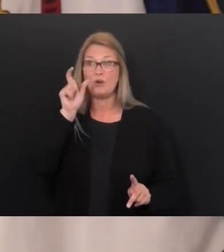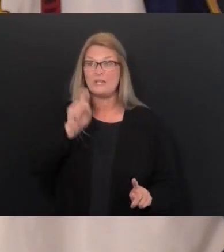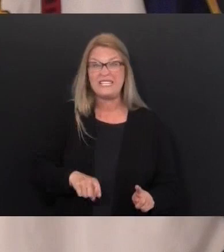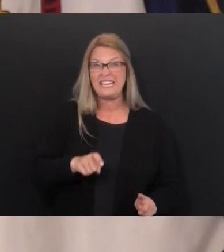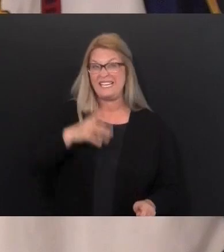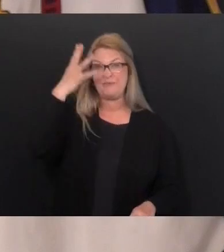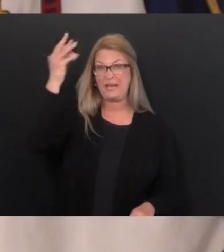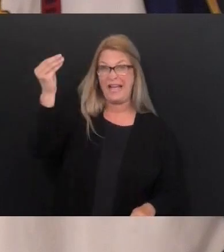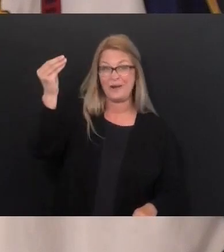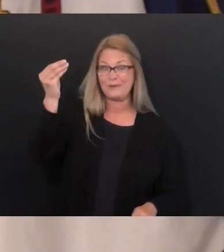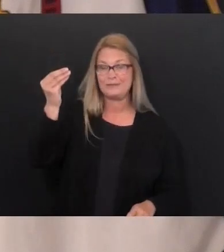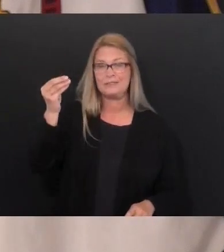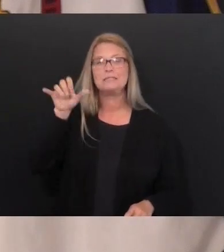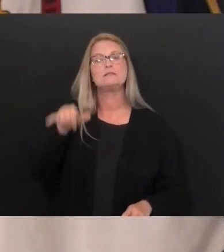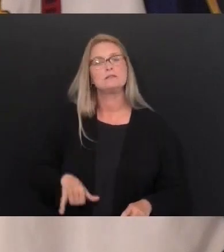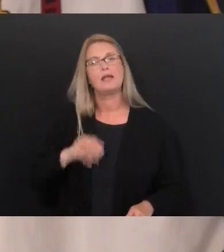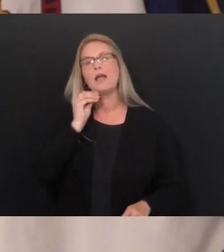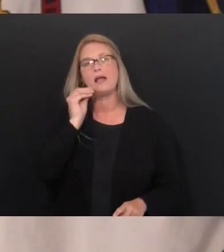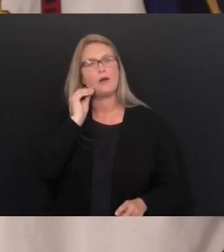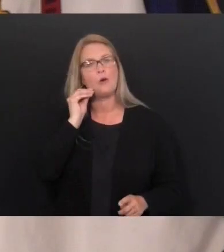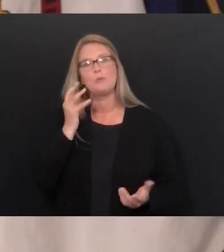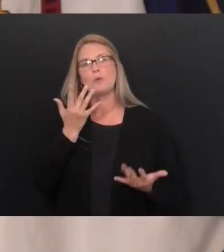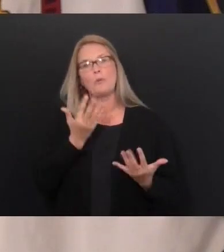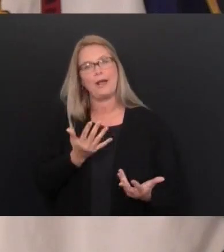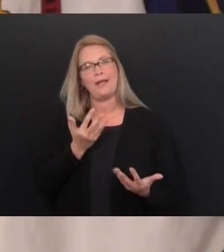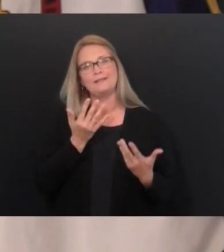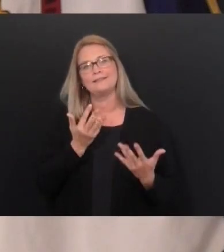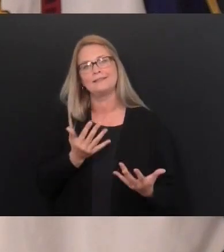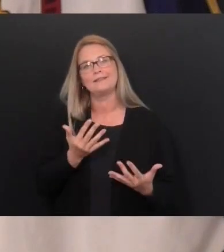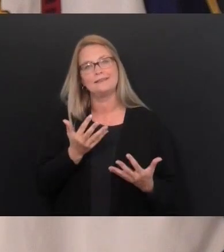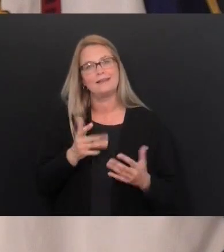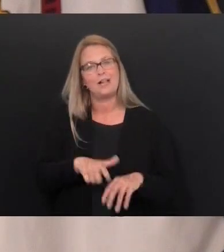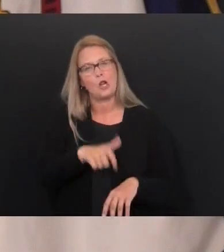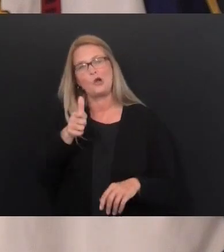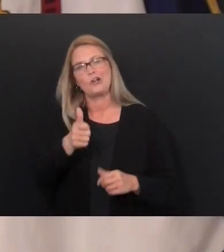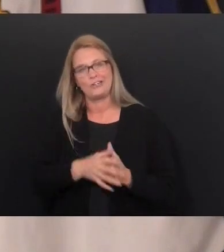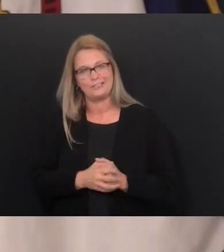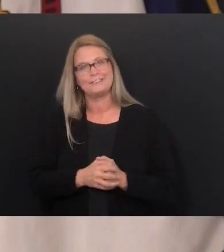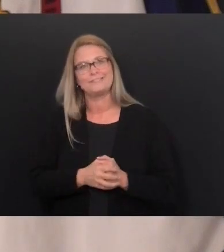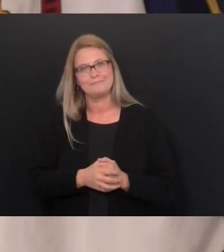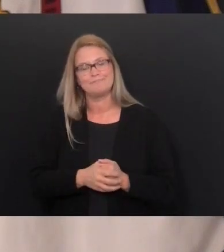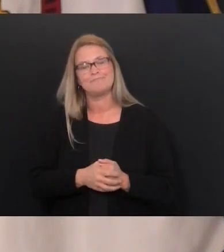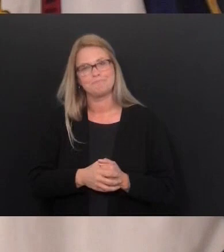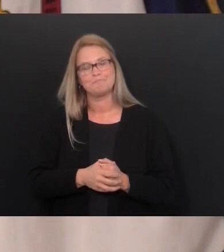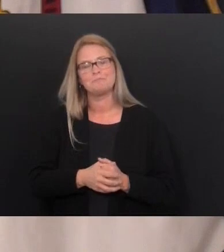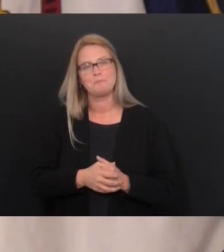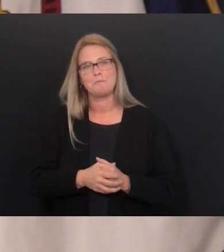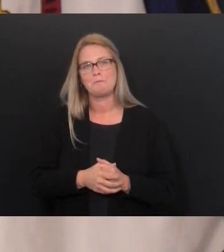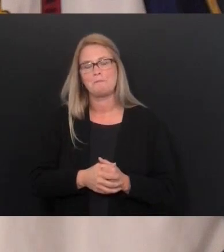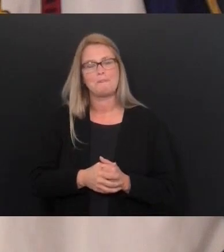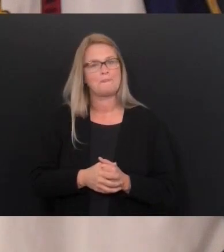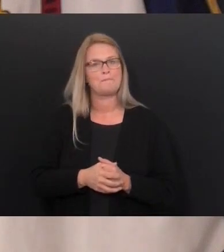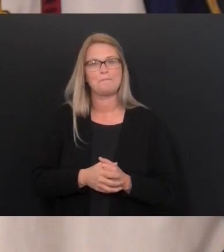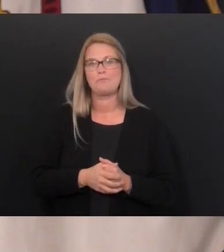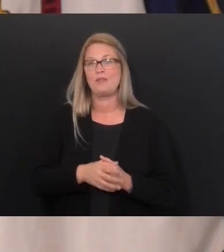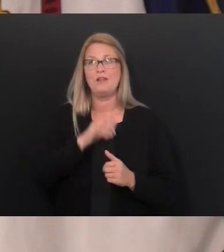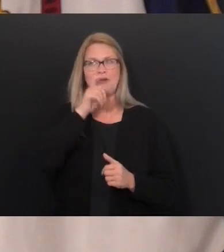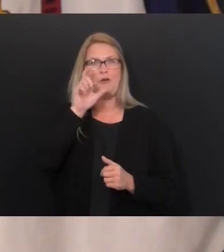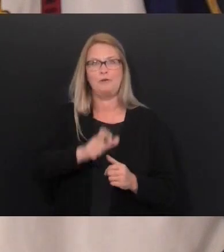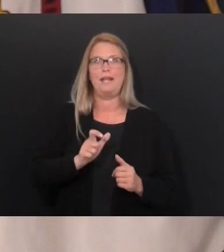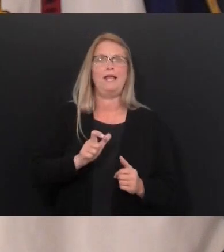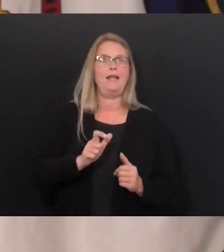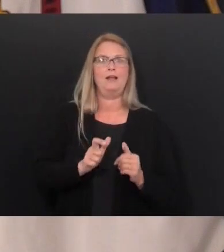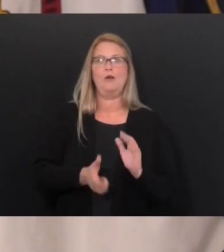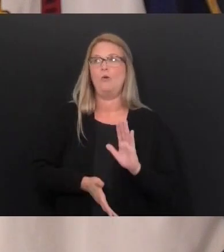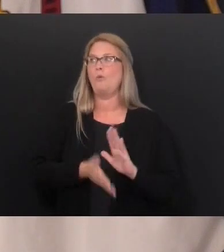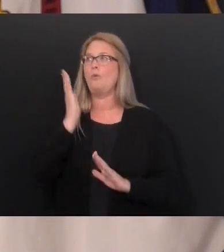go out, why not just wait a little bit longer and everything? Why just rush out